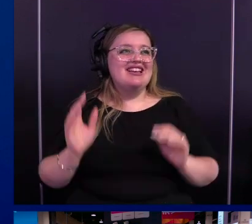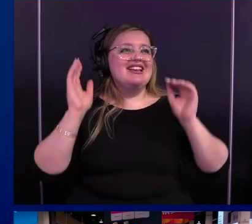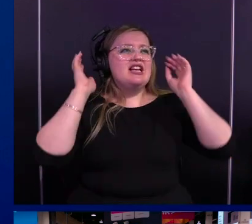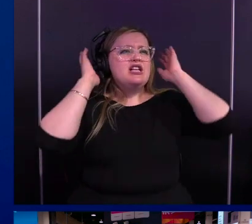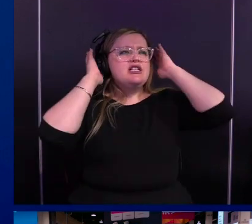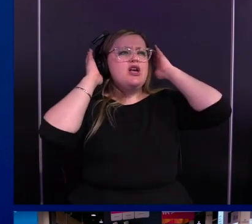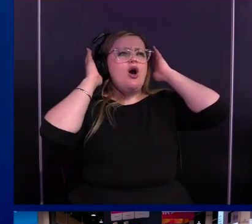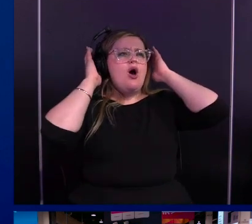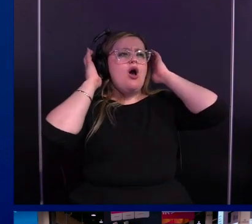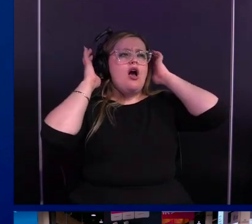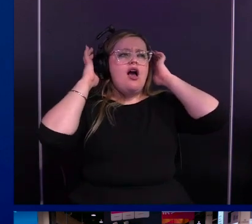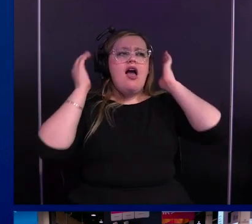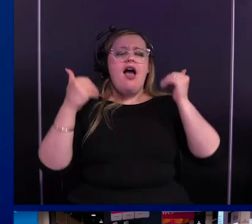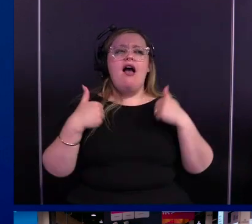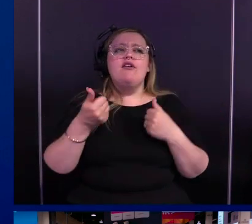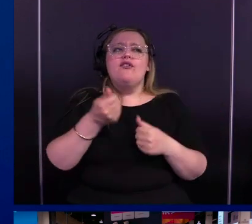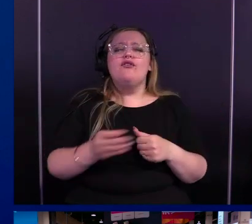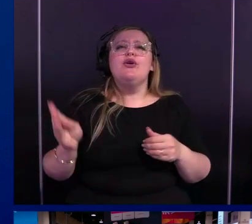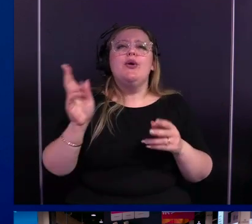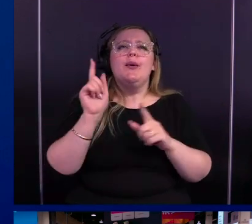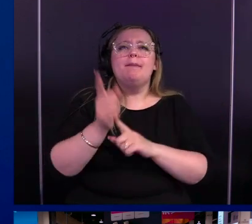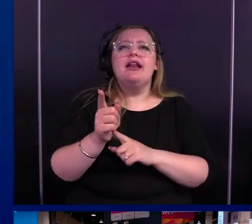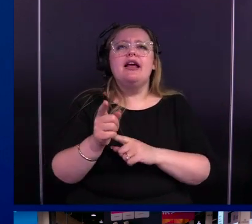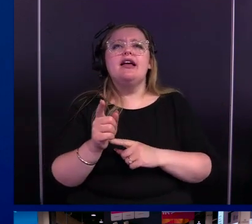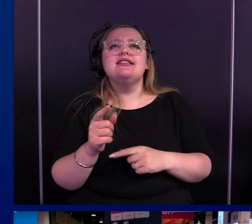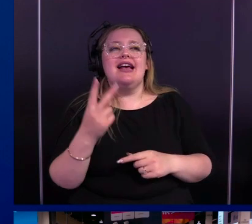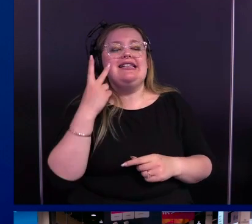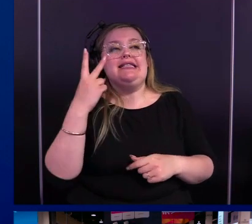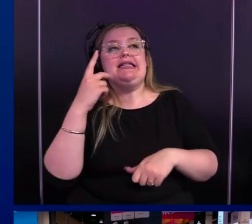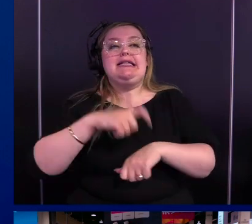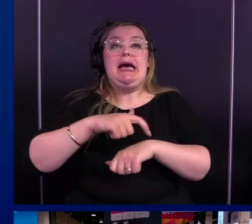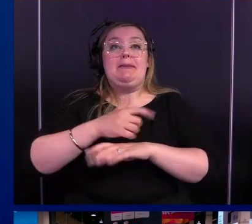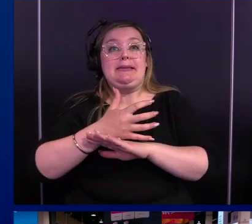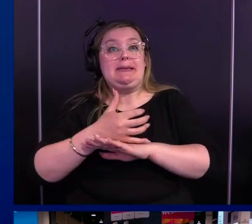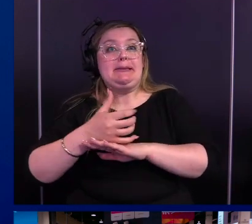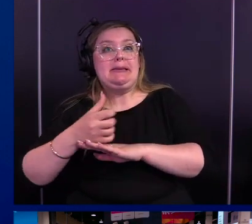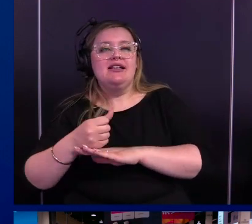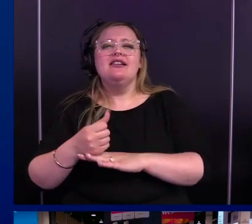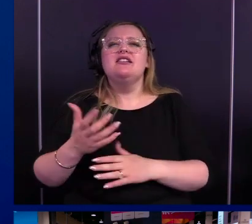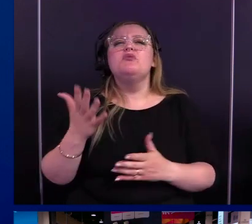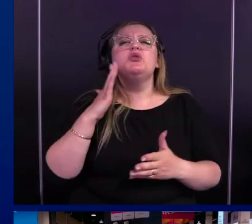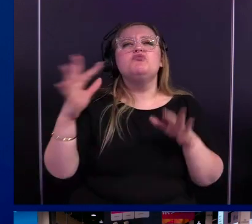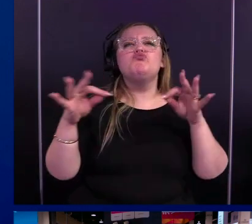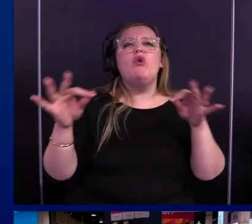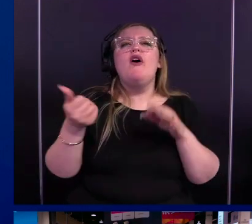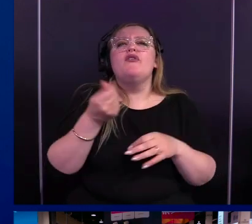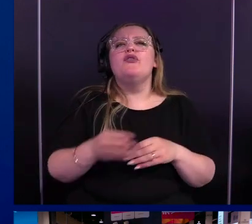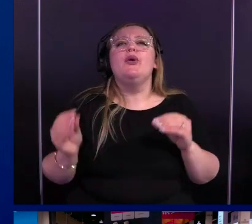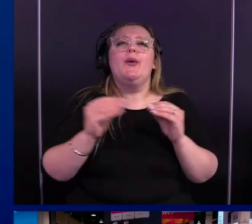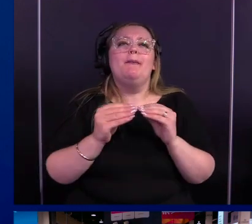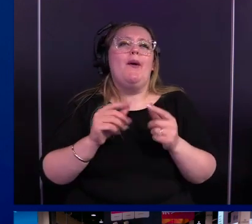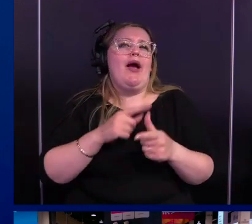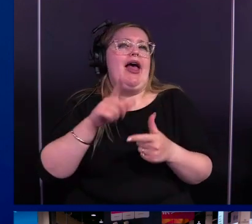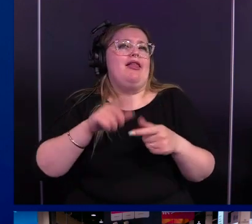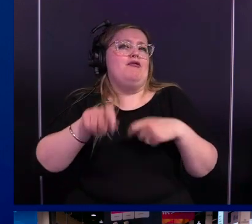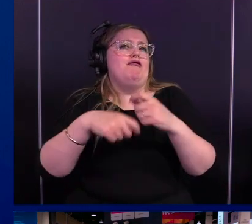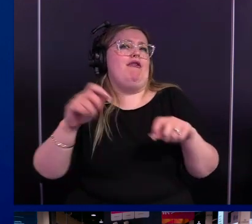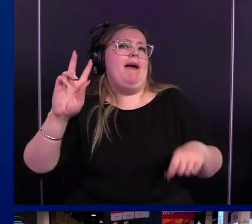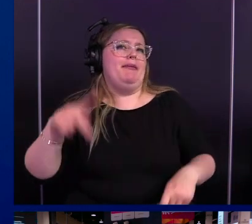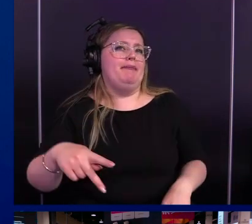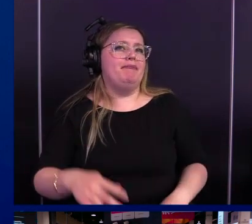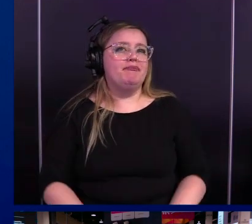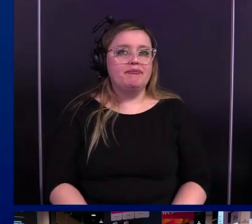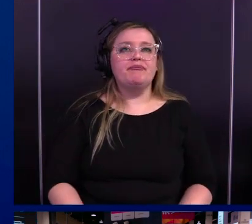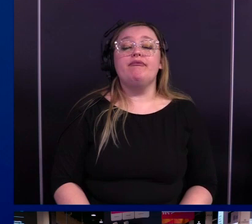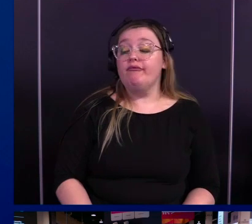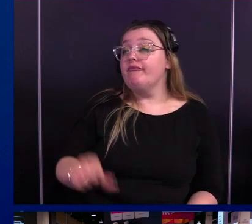more minutes. Can we walk through a couple of these? I see our clock is counting down here. Let's walk through a few more, and then we'll wrap things up. Absolutely. Yeah, let me